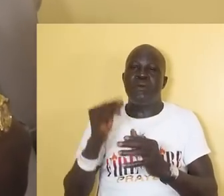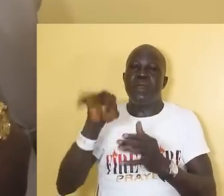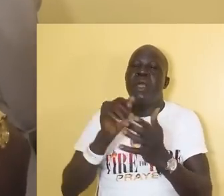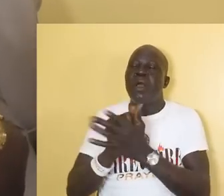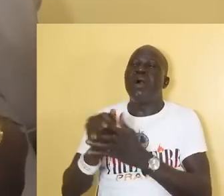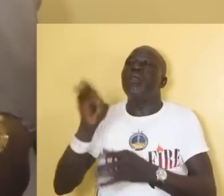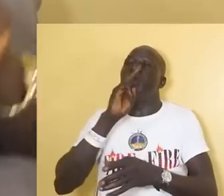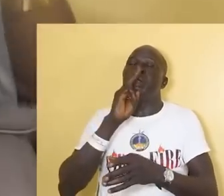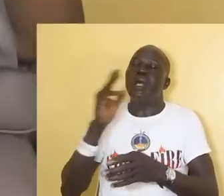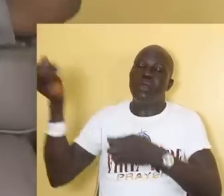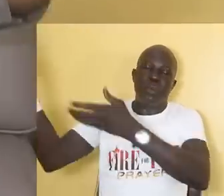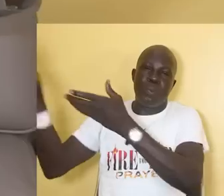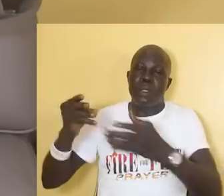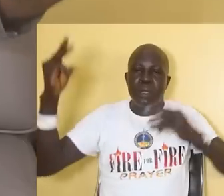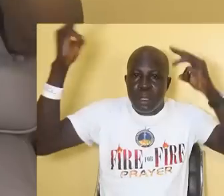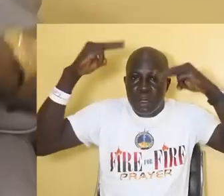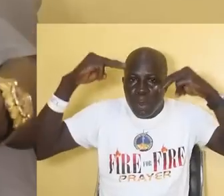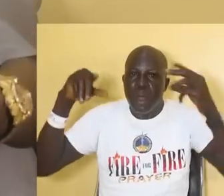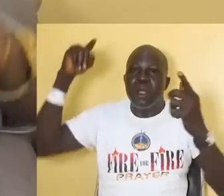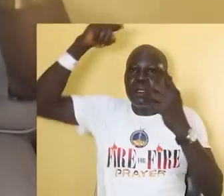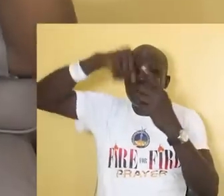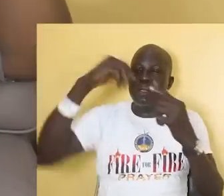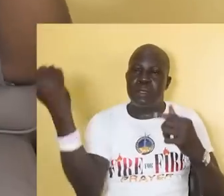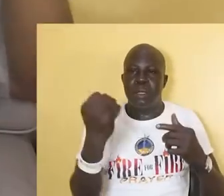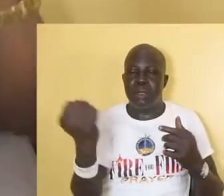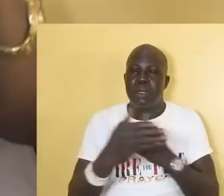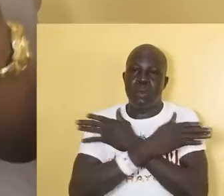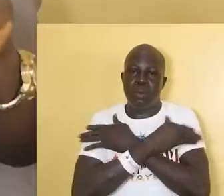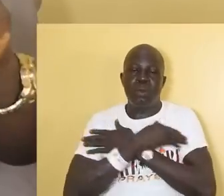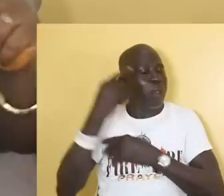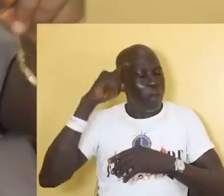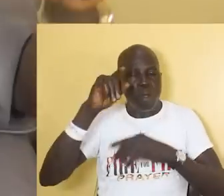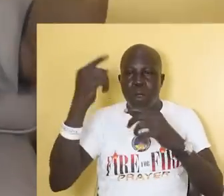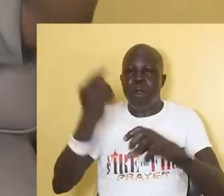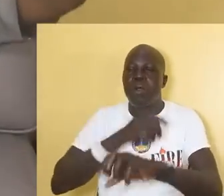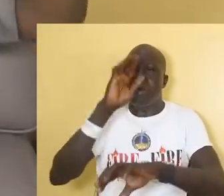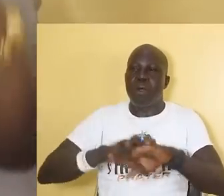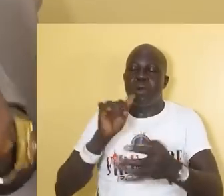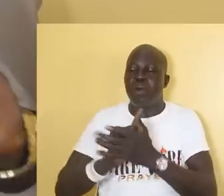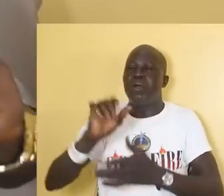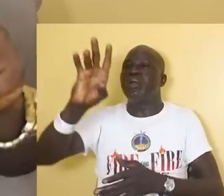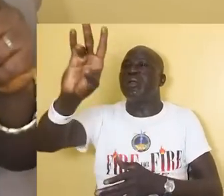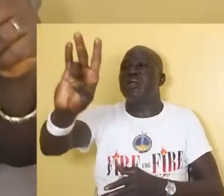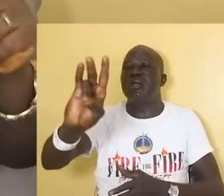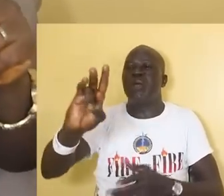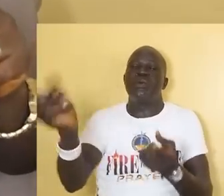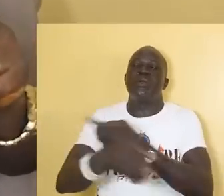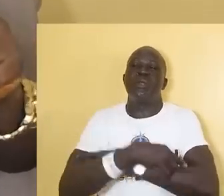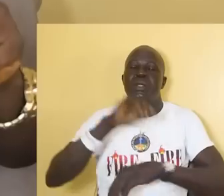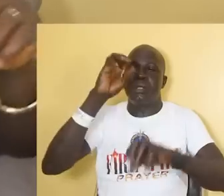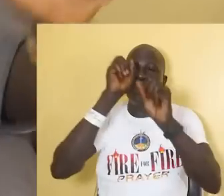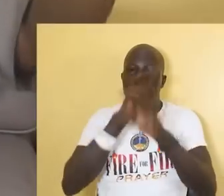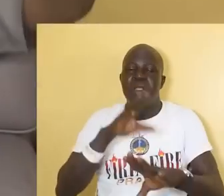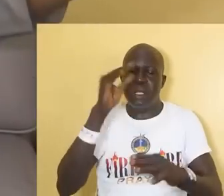inside you. We'll be doing this every day till Saturday morning. That will cost 7 days. Bless you. I bless you.